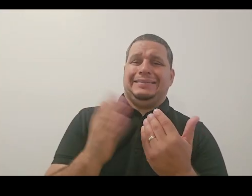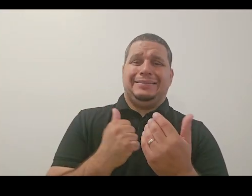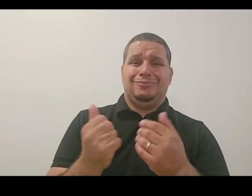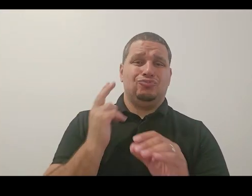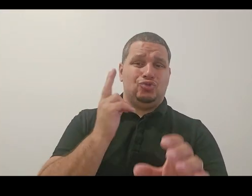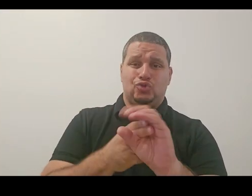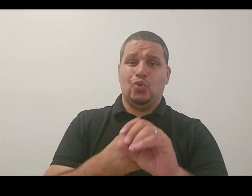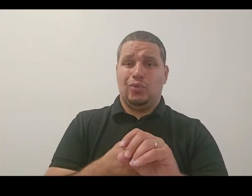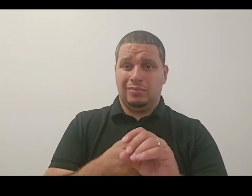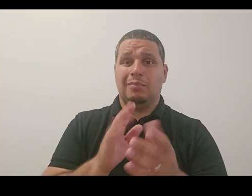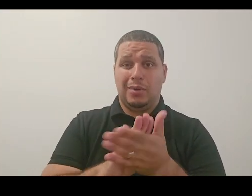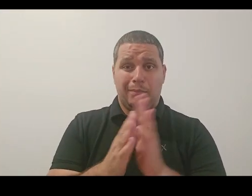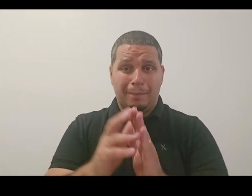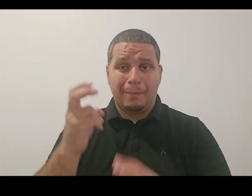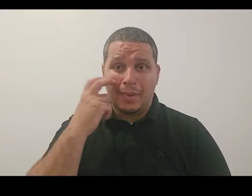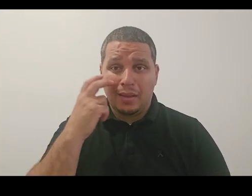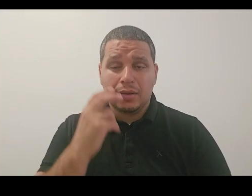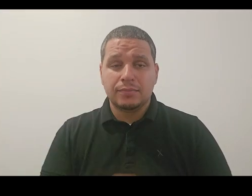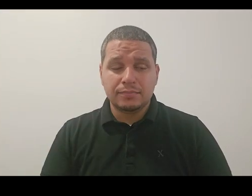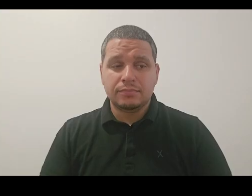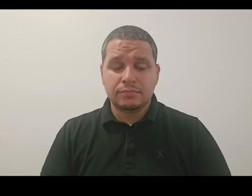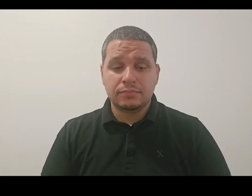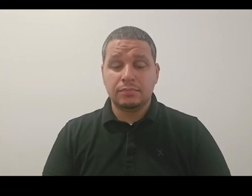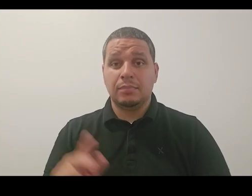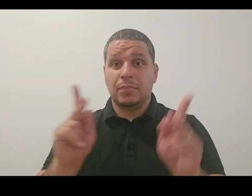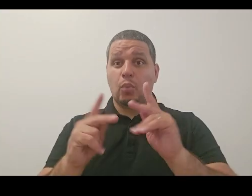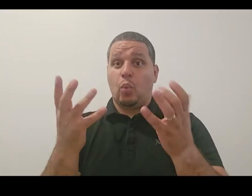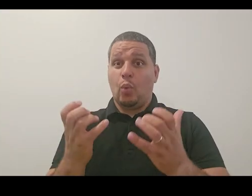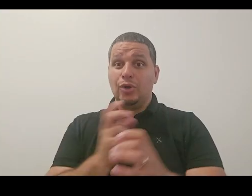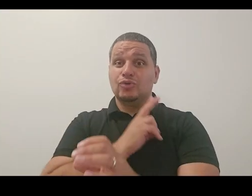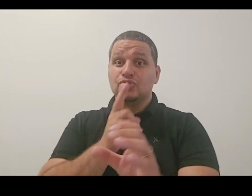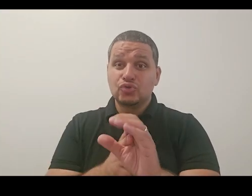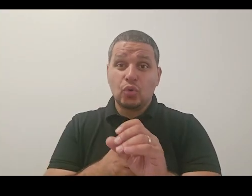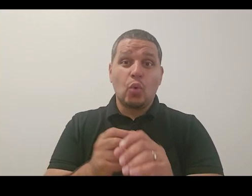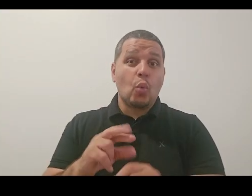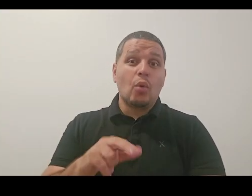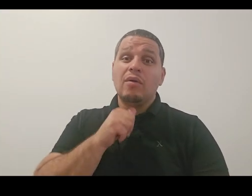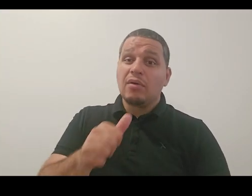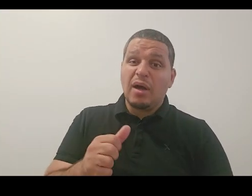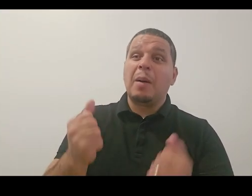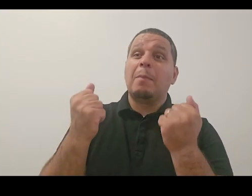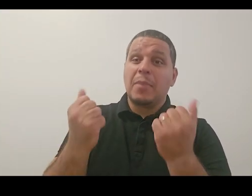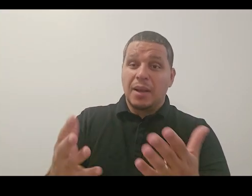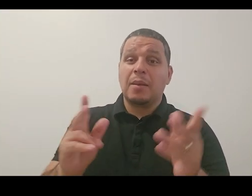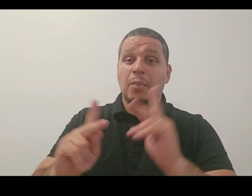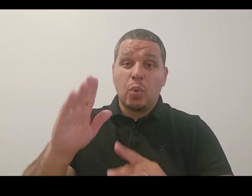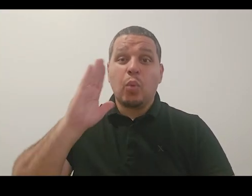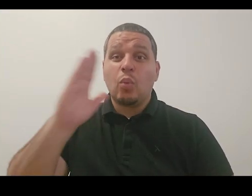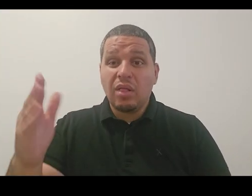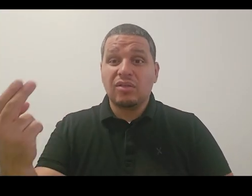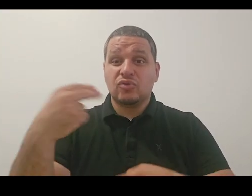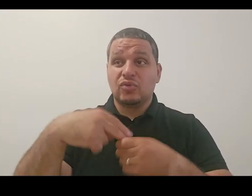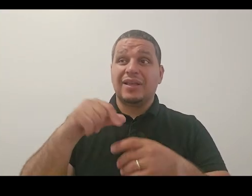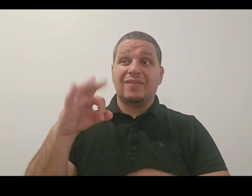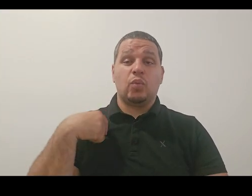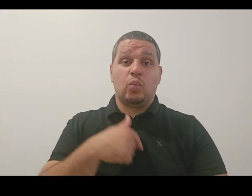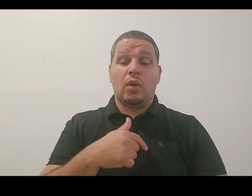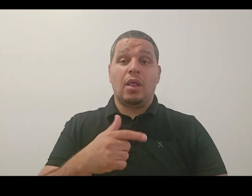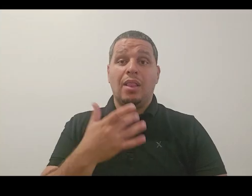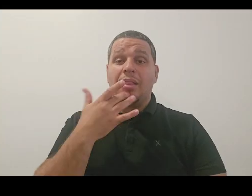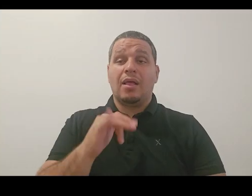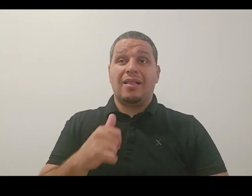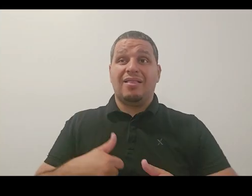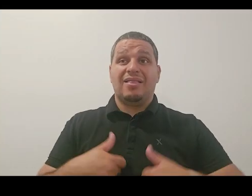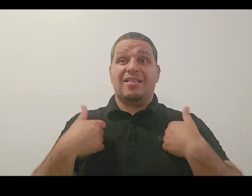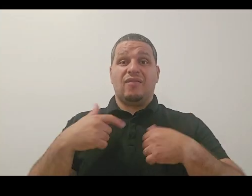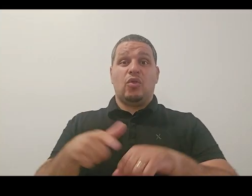it's super duper easy to join. Um, whether people want to join us or not, lots of people are going to. And if we're all lucky enough to